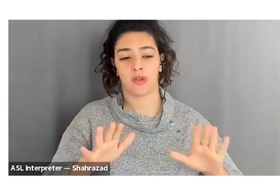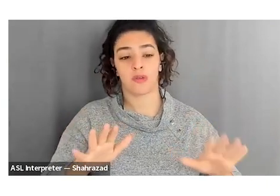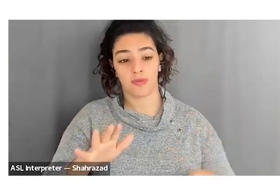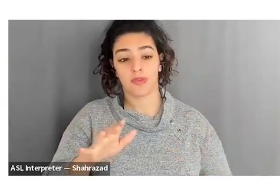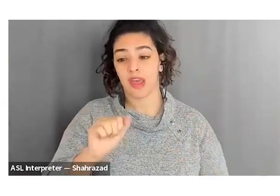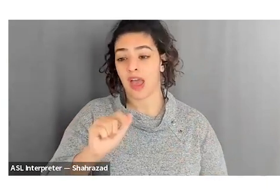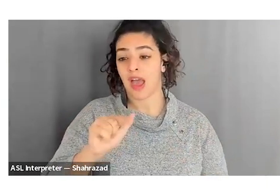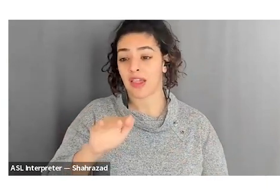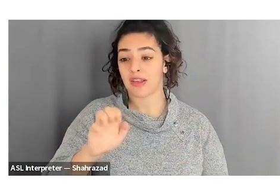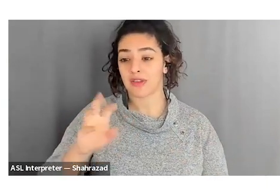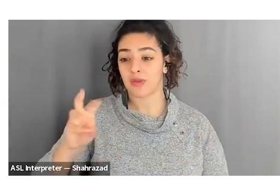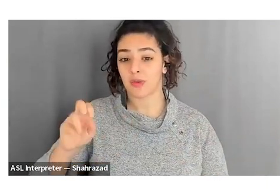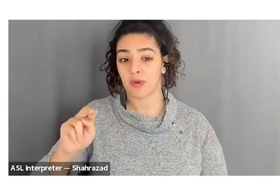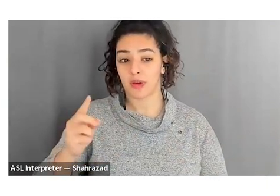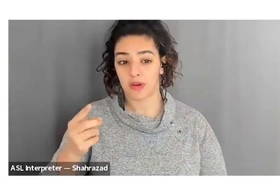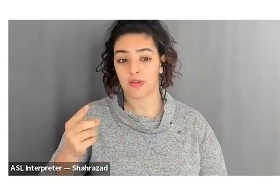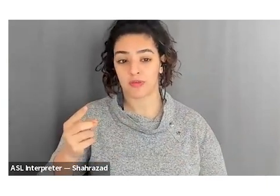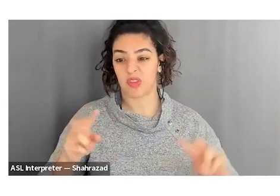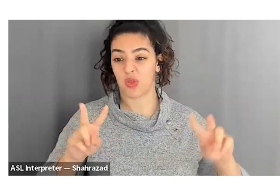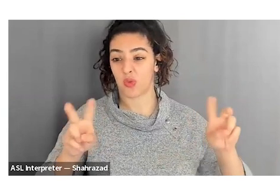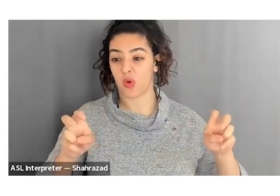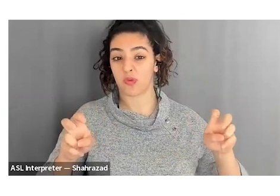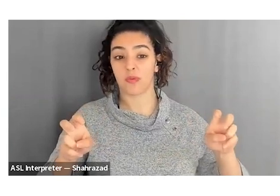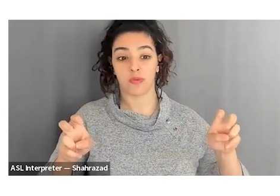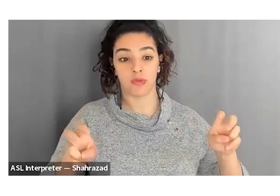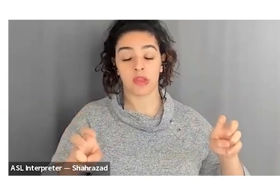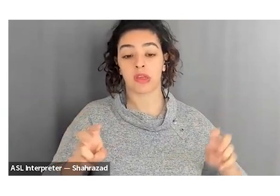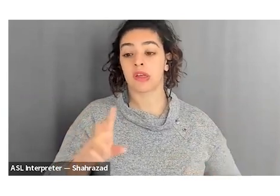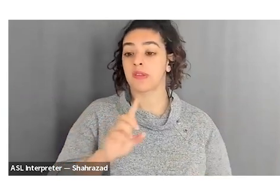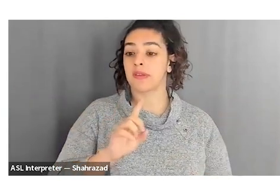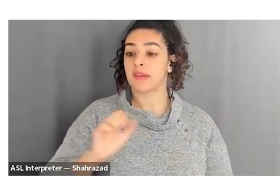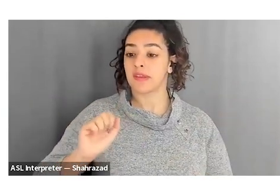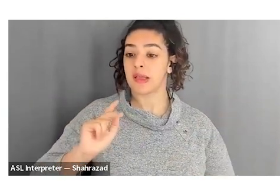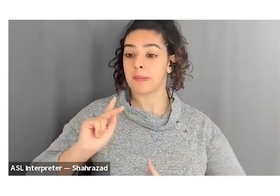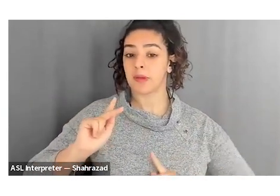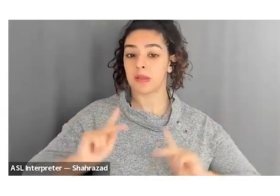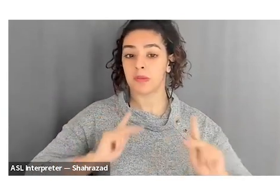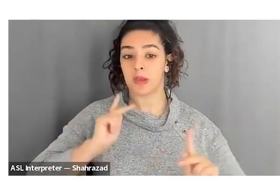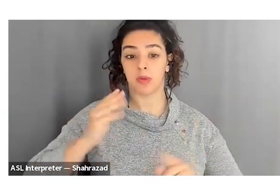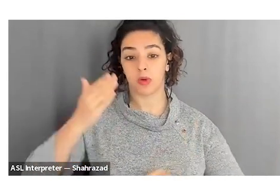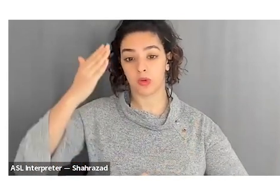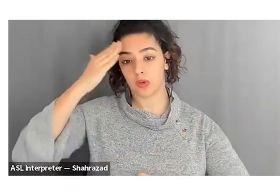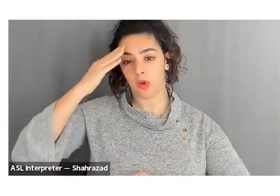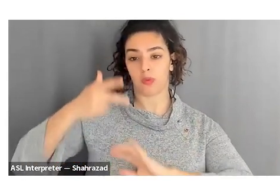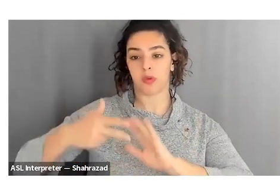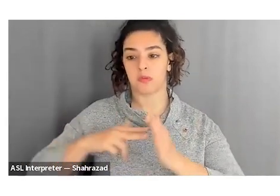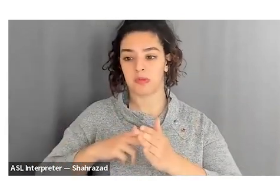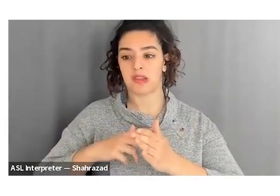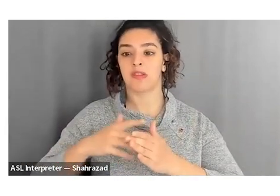quote is, open quote, disabled people know what it means to be vulnerable